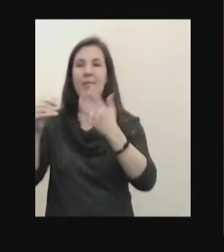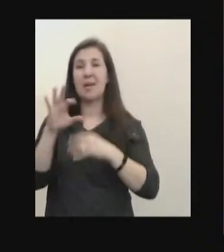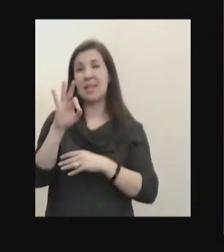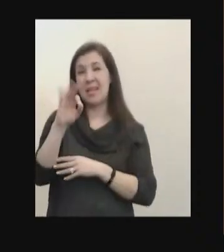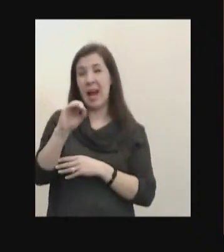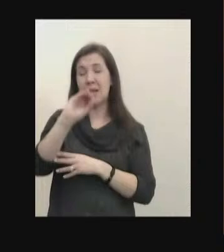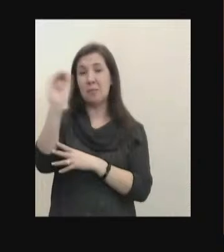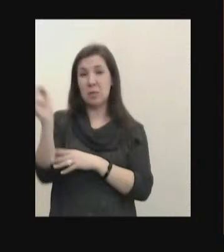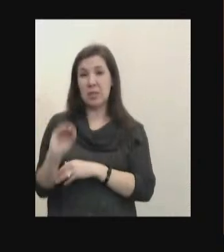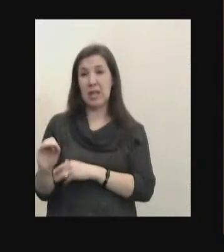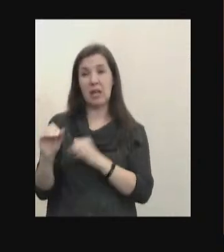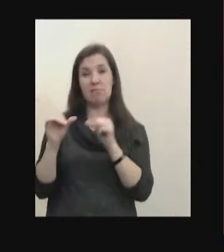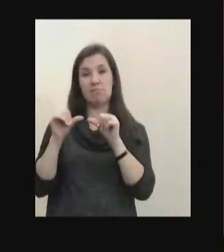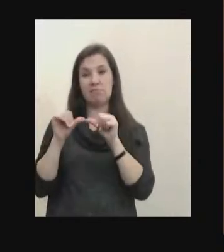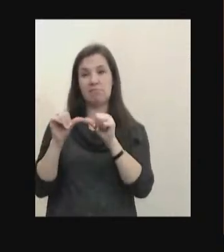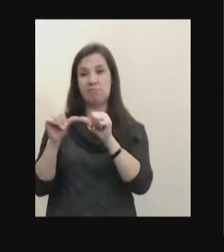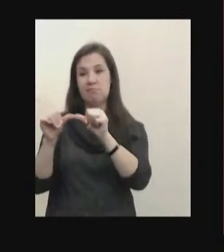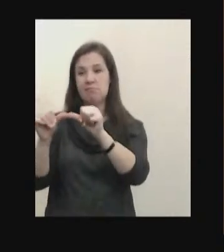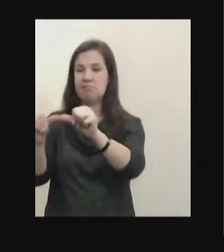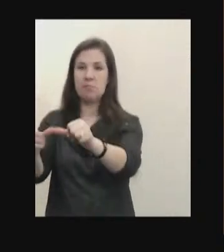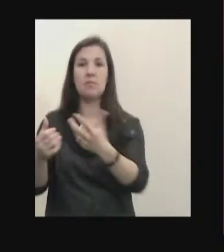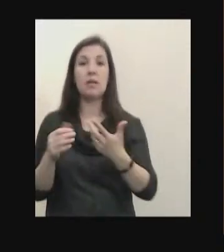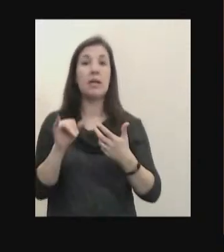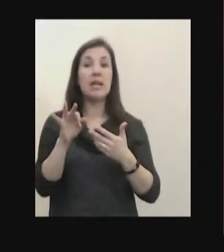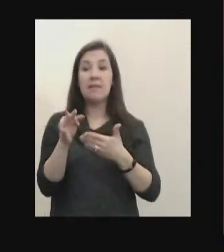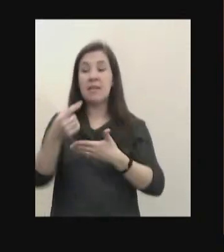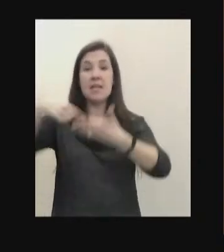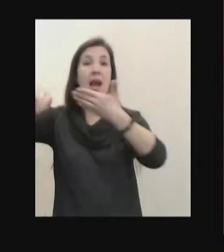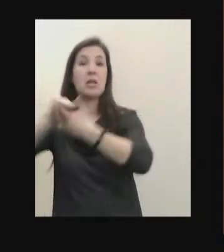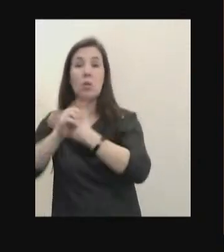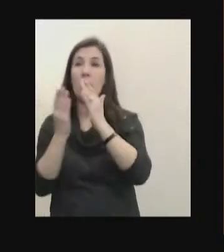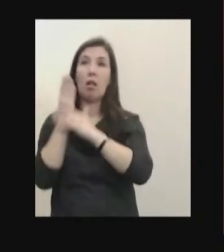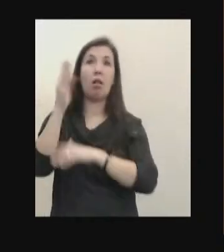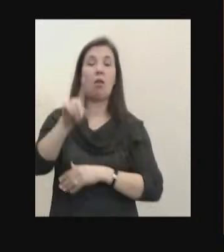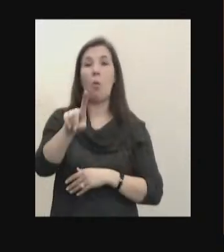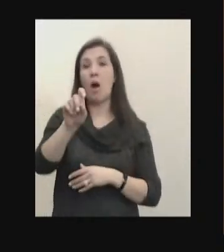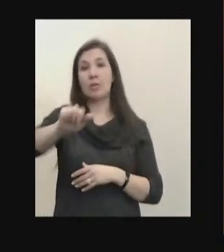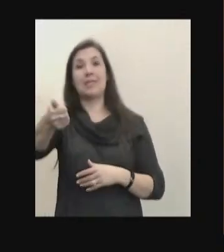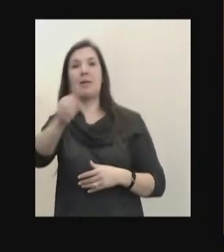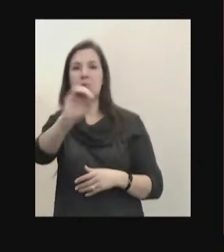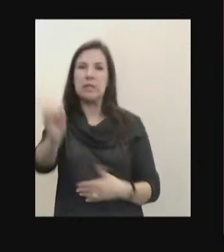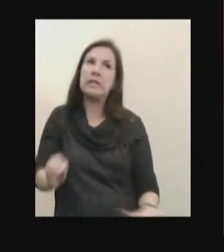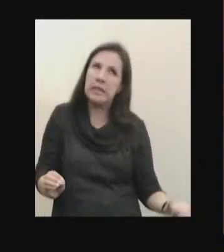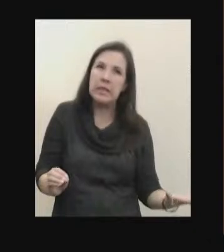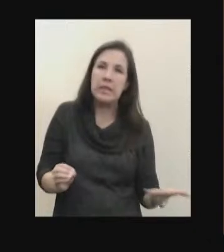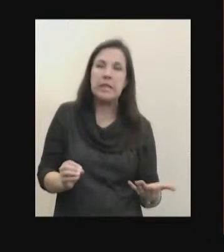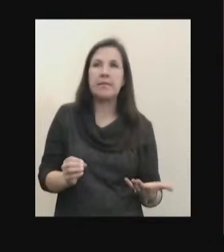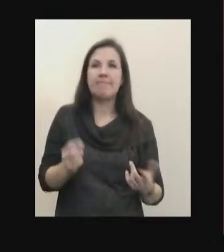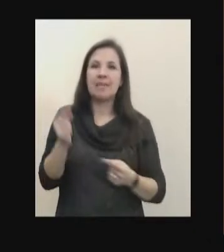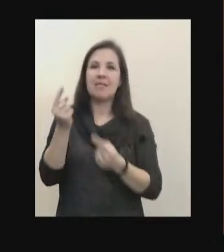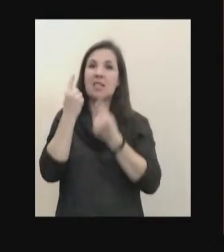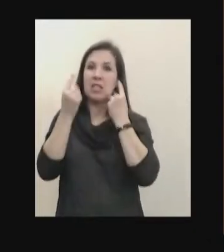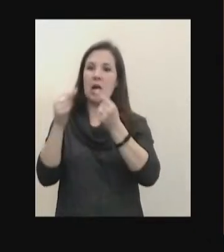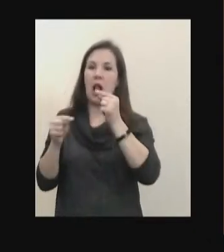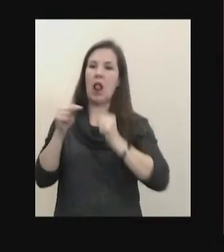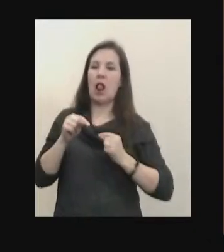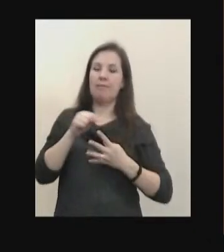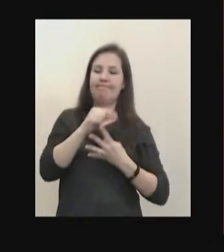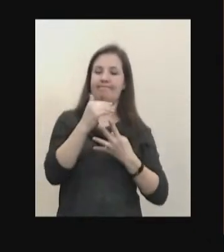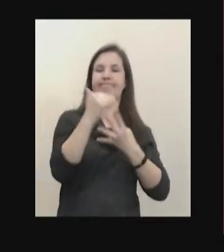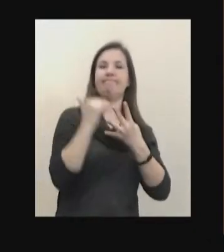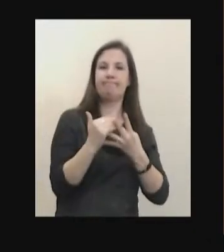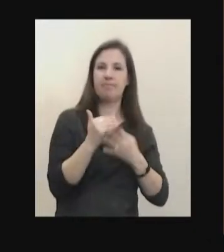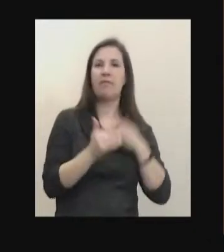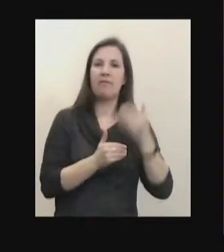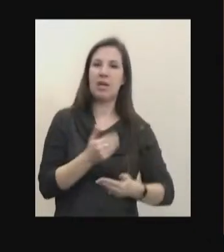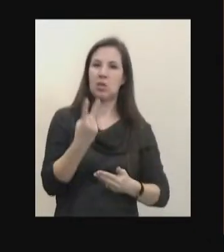capacity. If this time next week they're at 110% capacity, then yes, we might have to consider going to phase